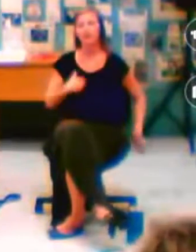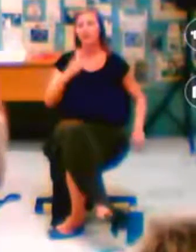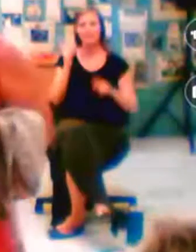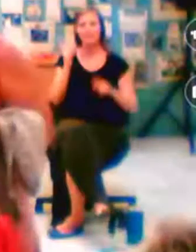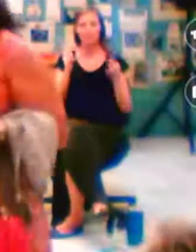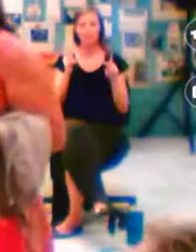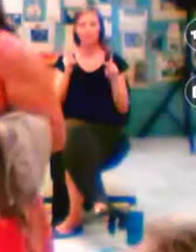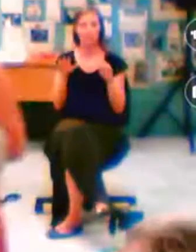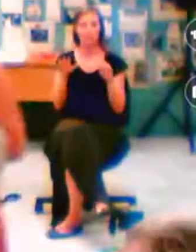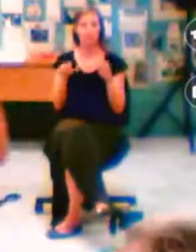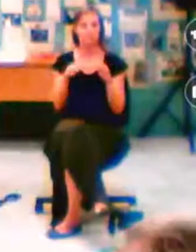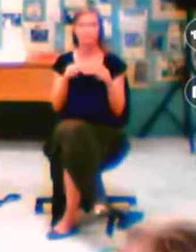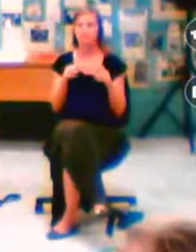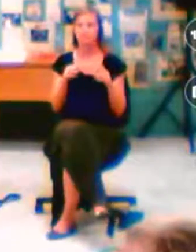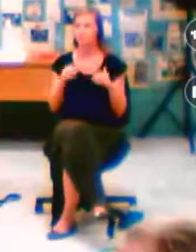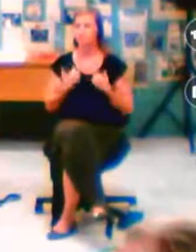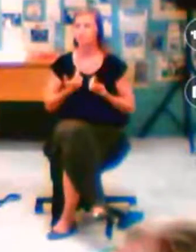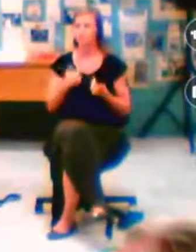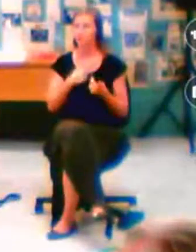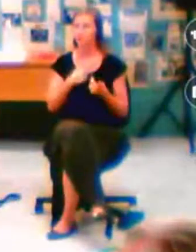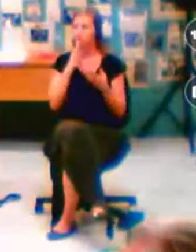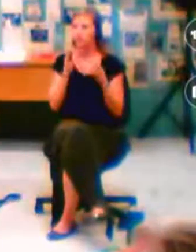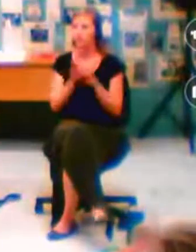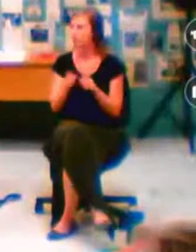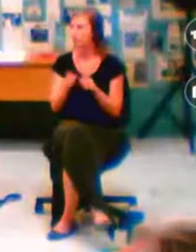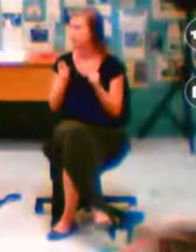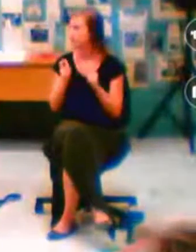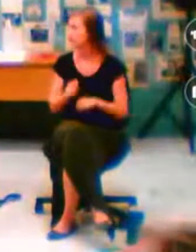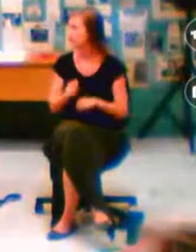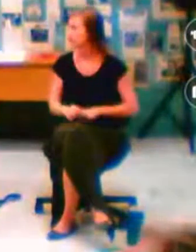a couple minutes to give closing statements on why.